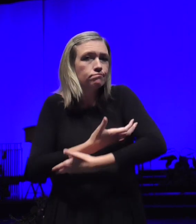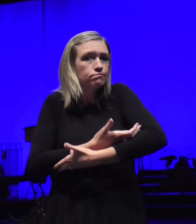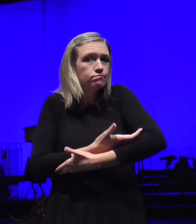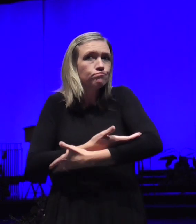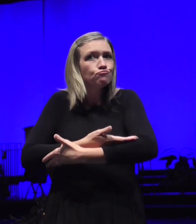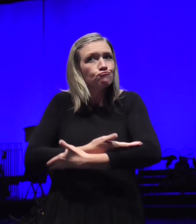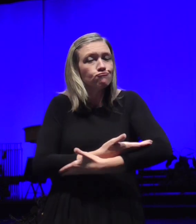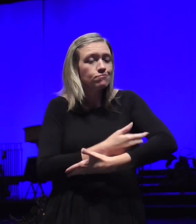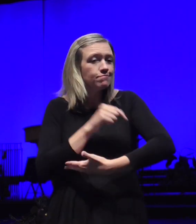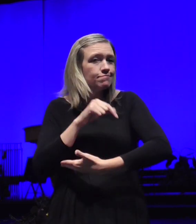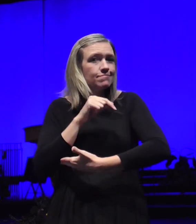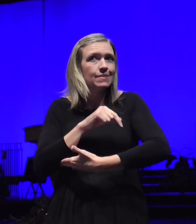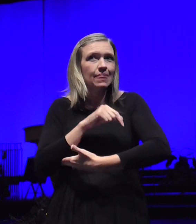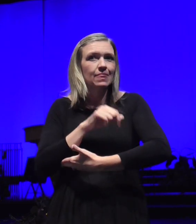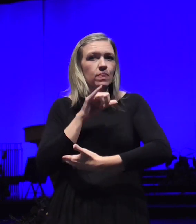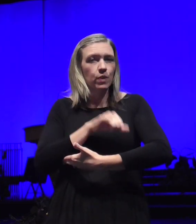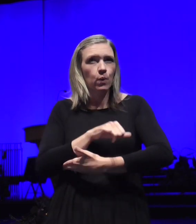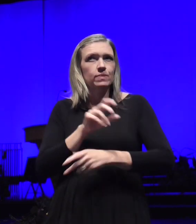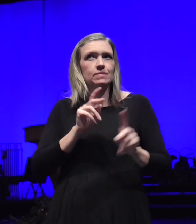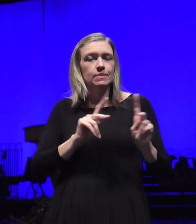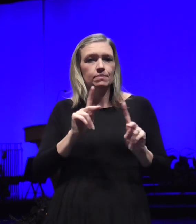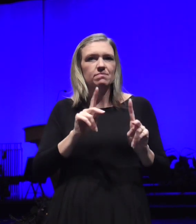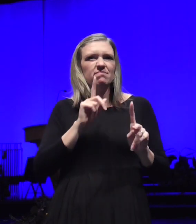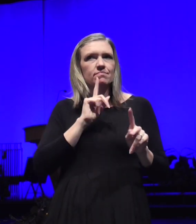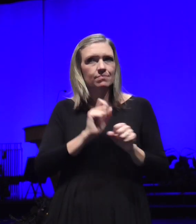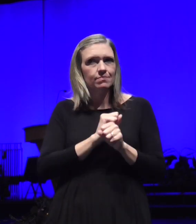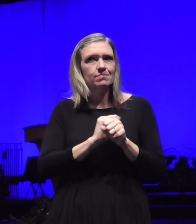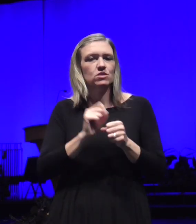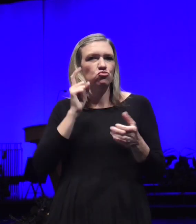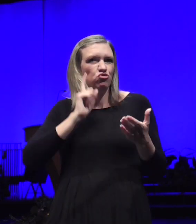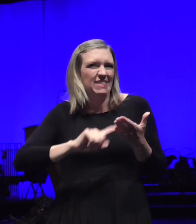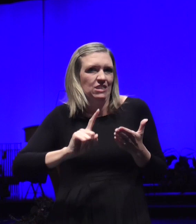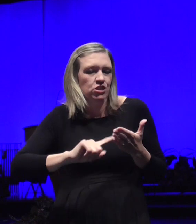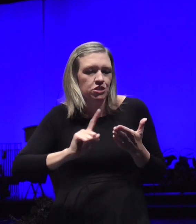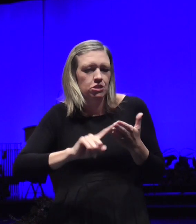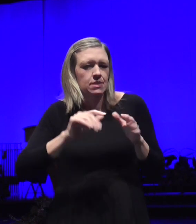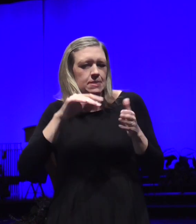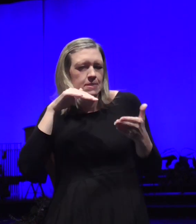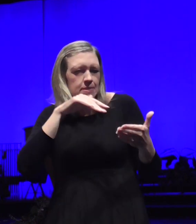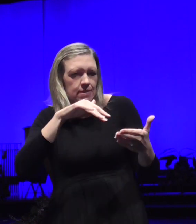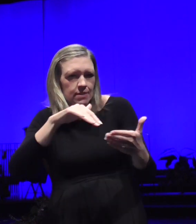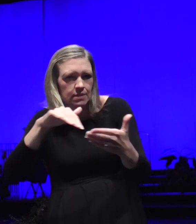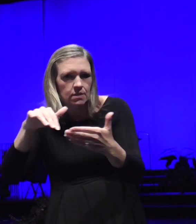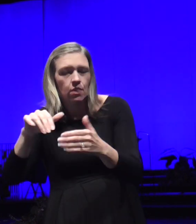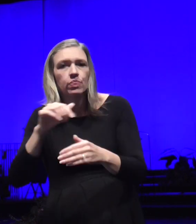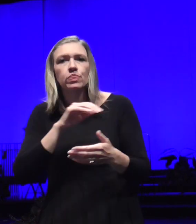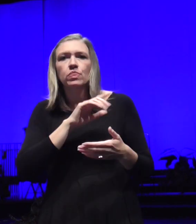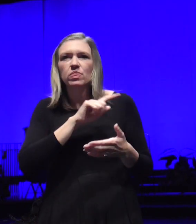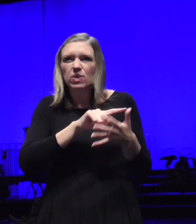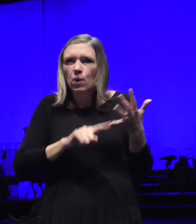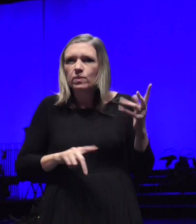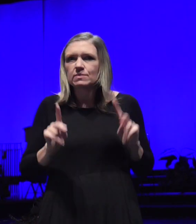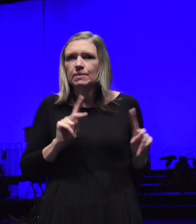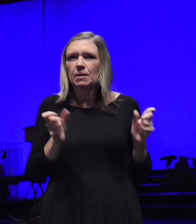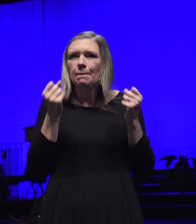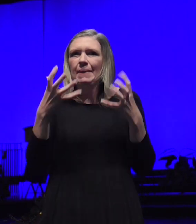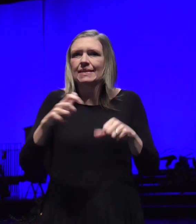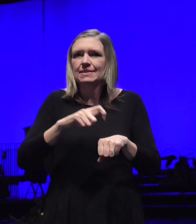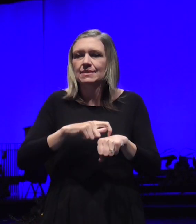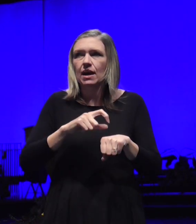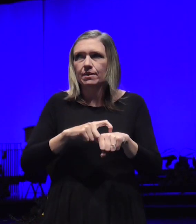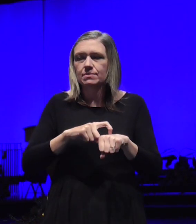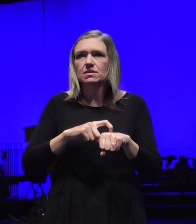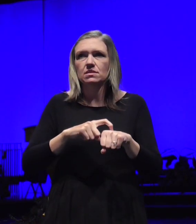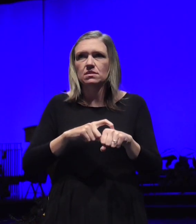and cradle them, that they had done research, and those were the individuals that many times